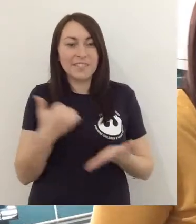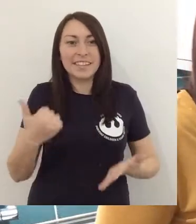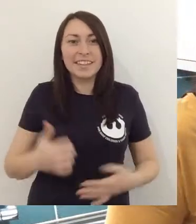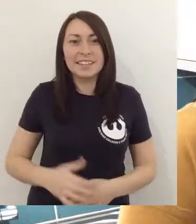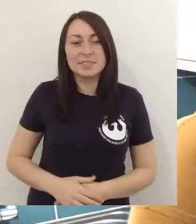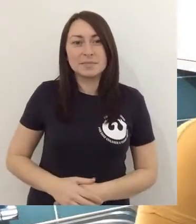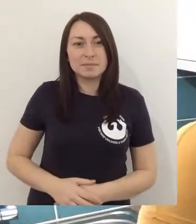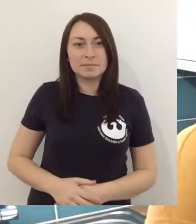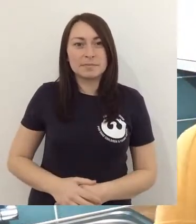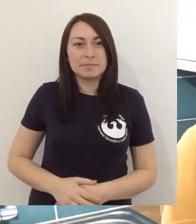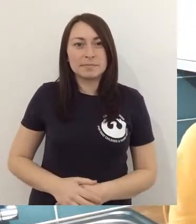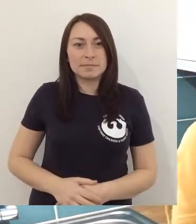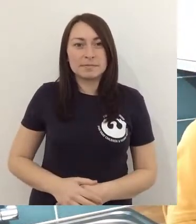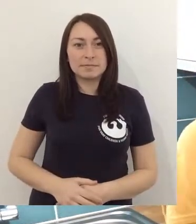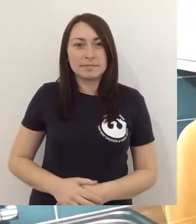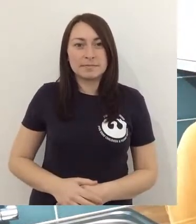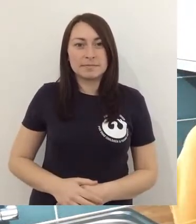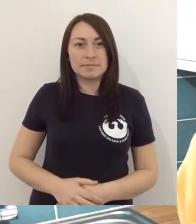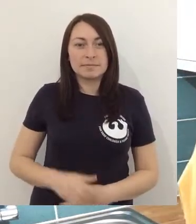Oh, brilliant.